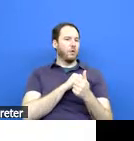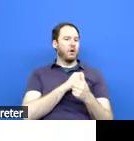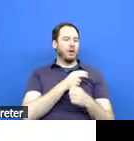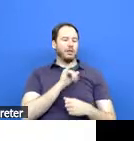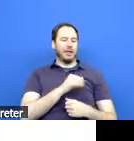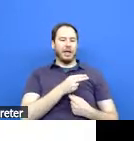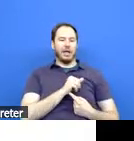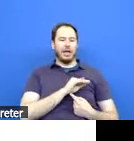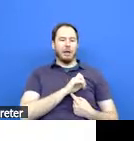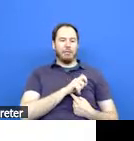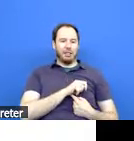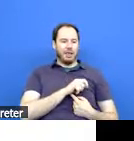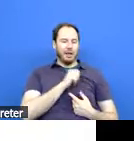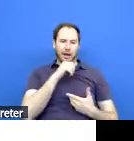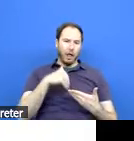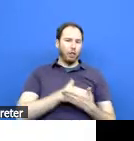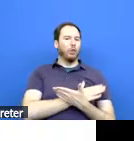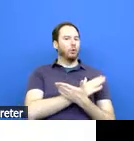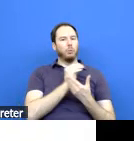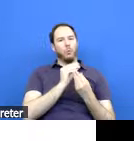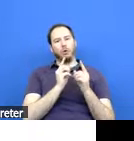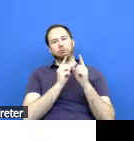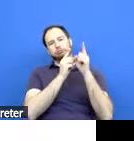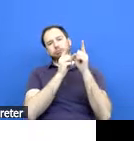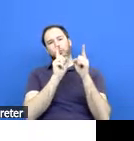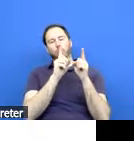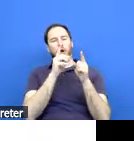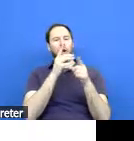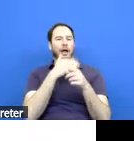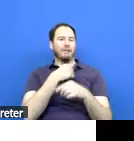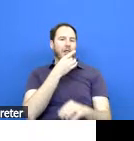hamlet, not through the hamlet. So.